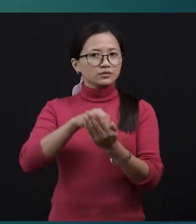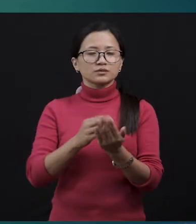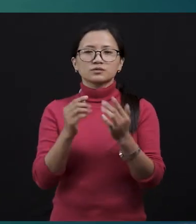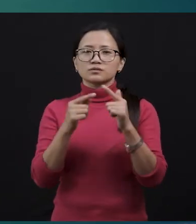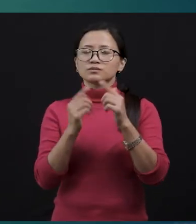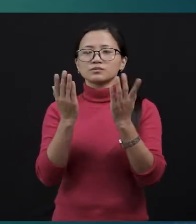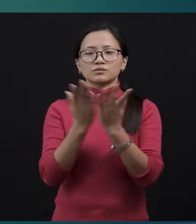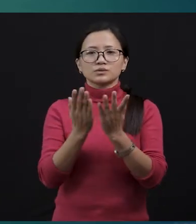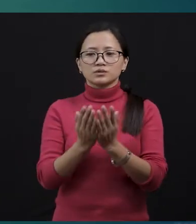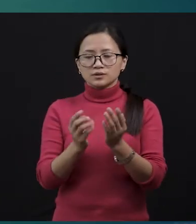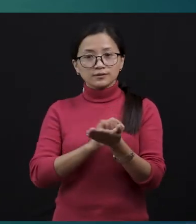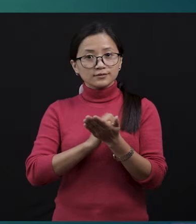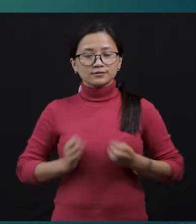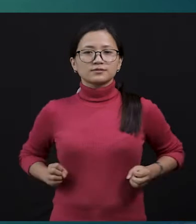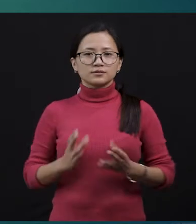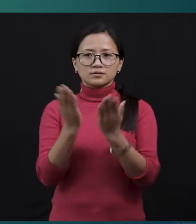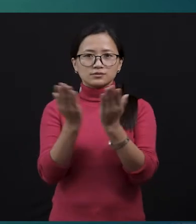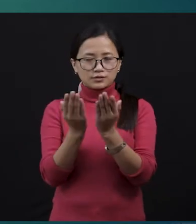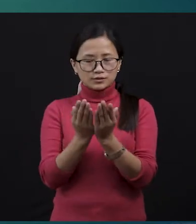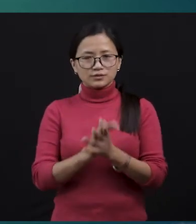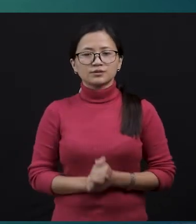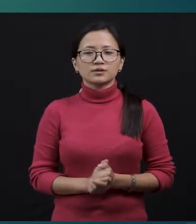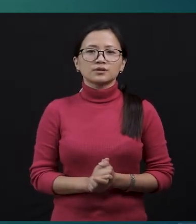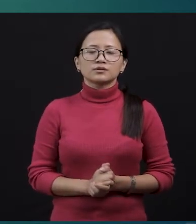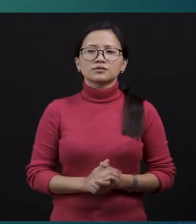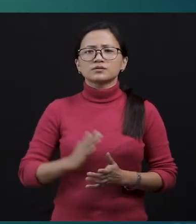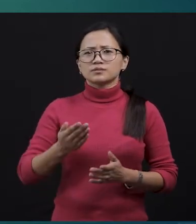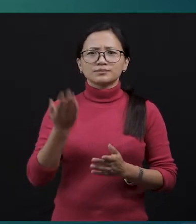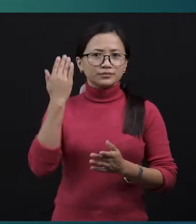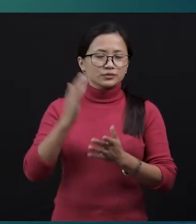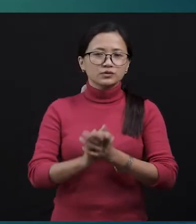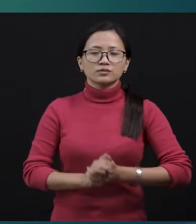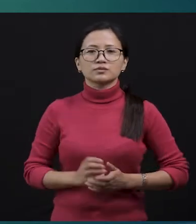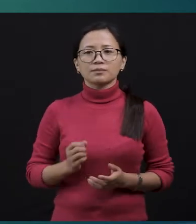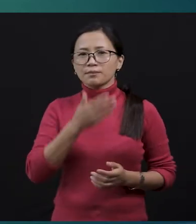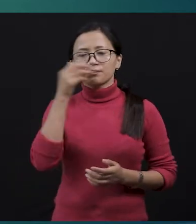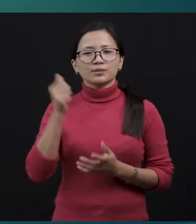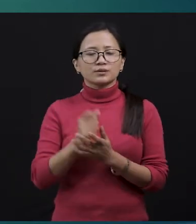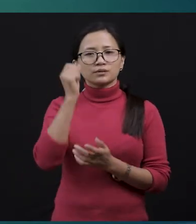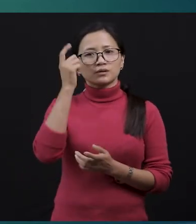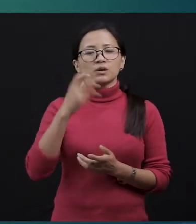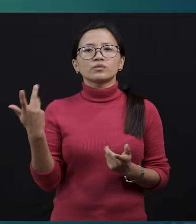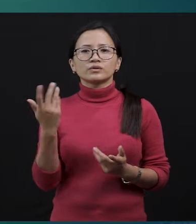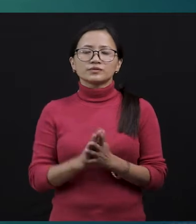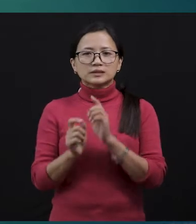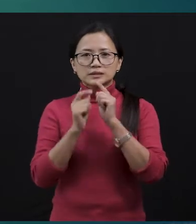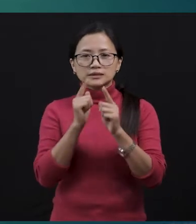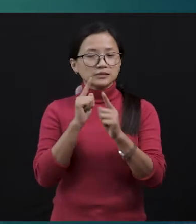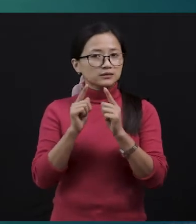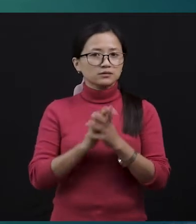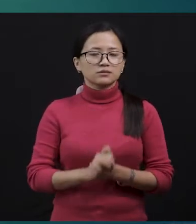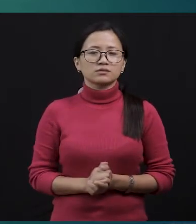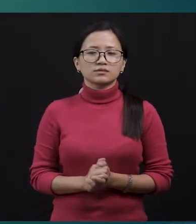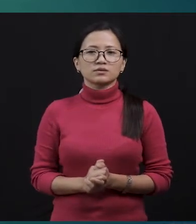book and then start reading the early part of the story for you to have a better understanding of what we are discussing about.